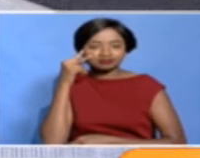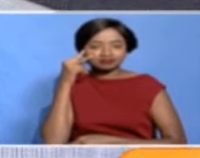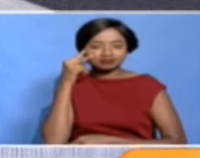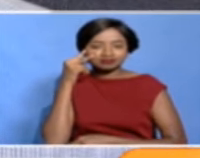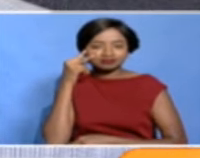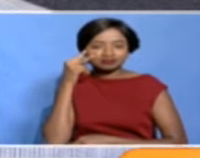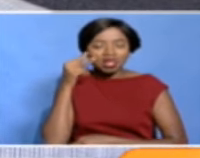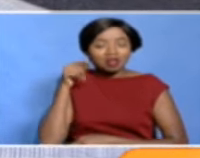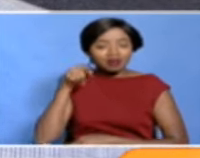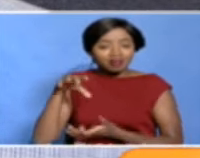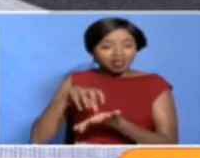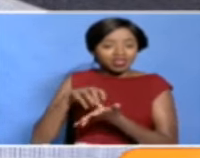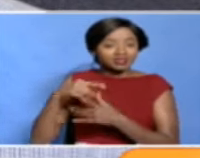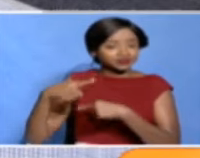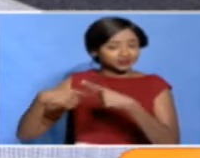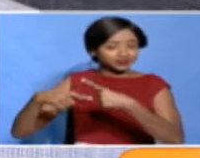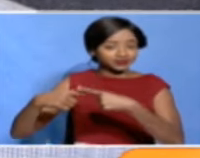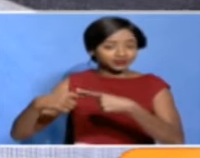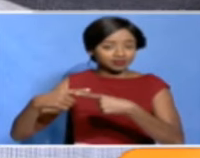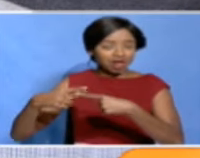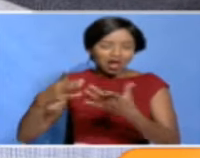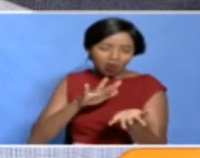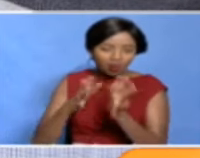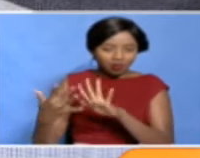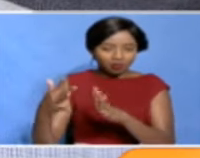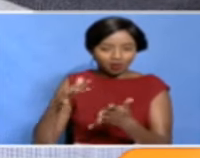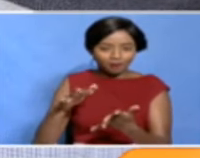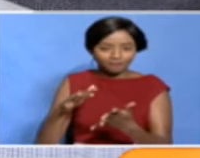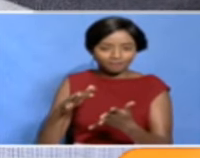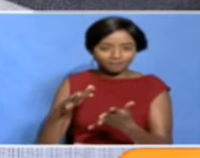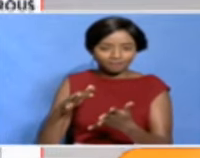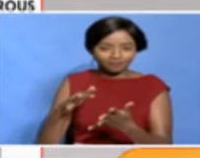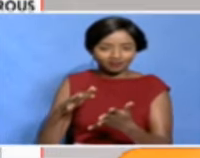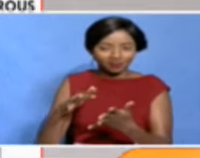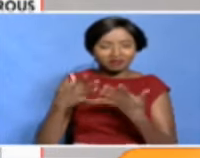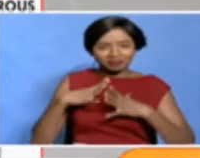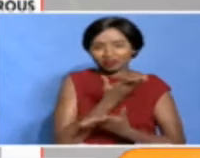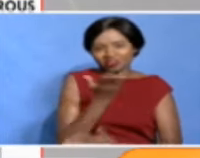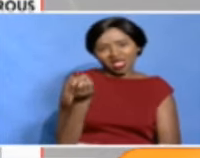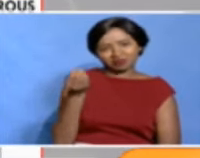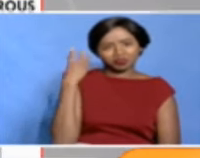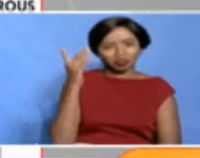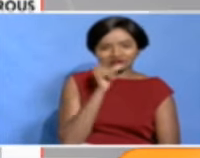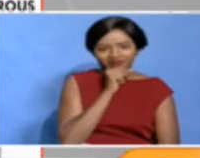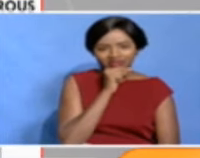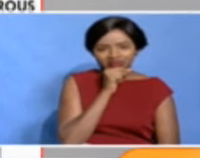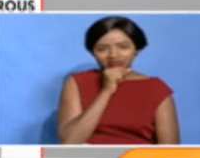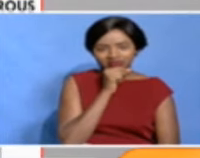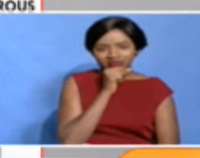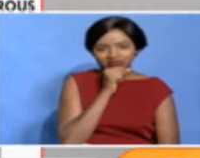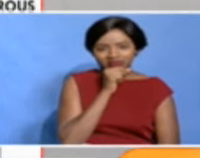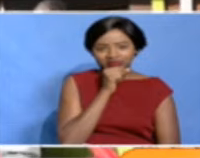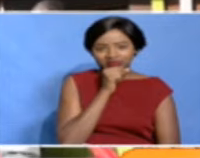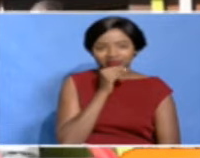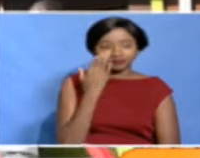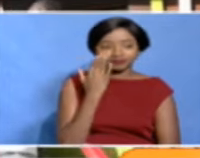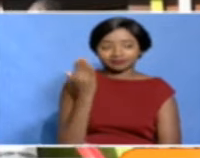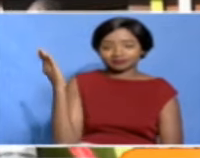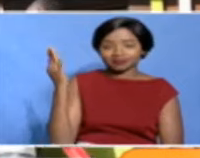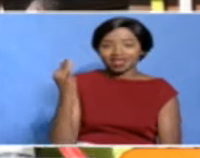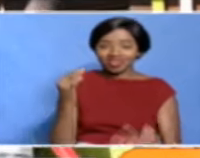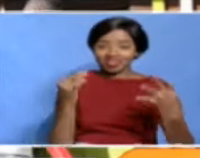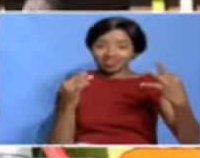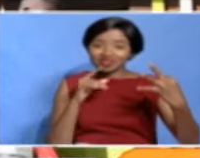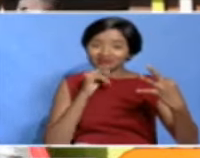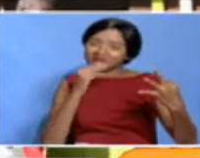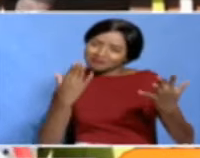officers wa anti-terror, na officers wa anti-terror wale watu wanawajua. While the alerts on these three men may have been a case of a